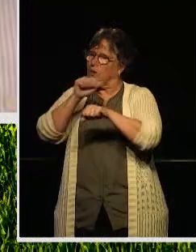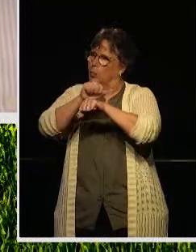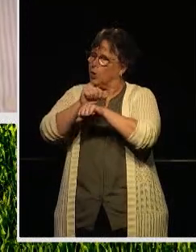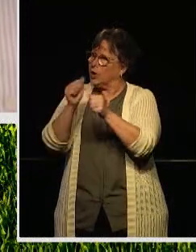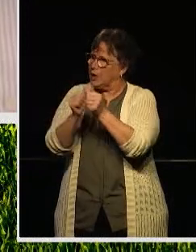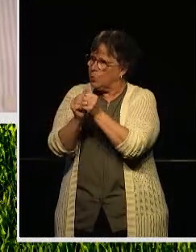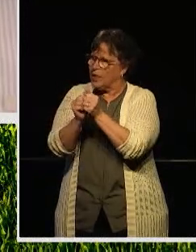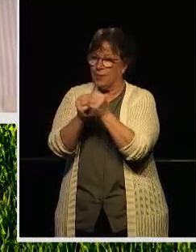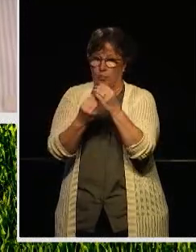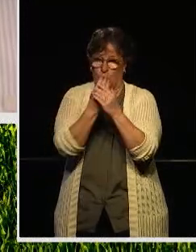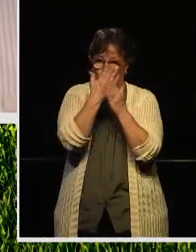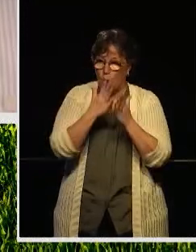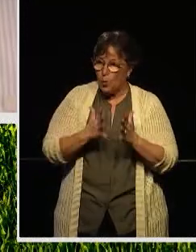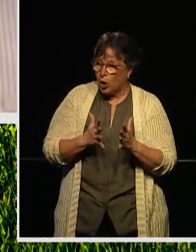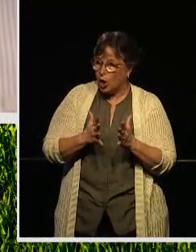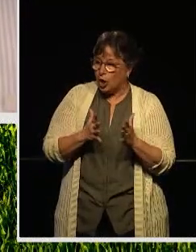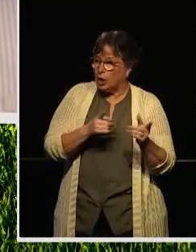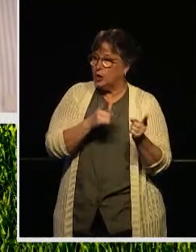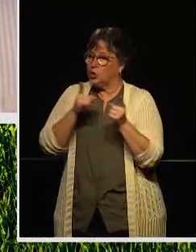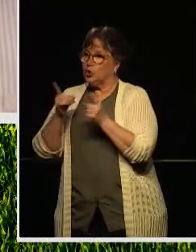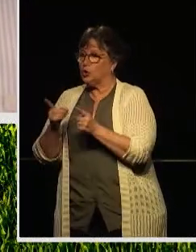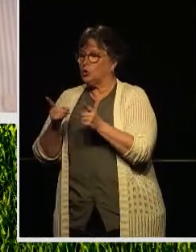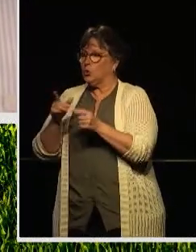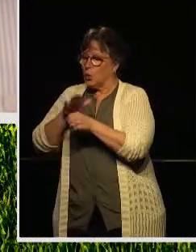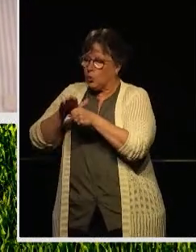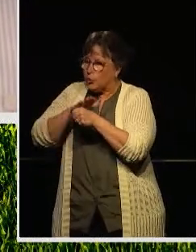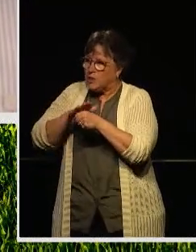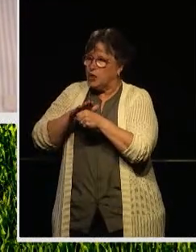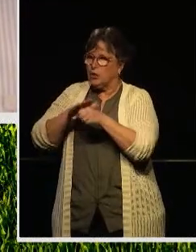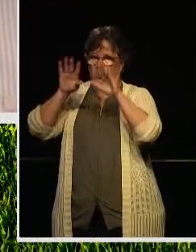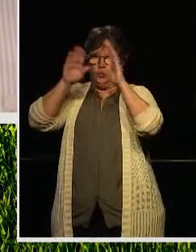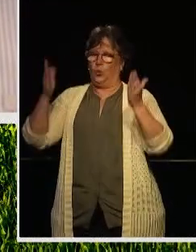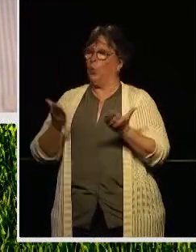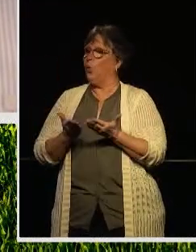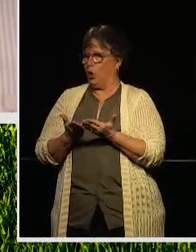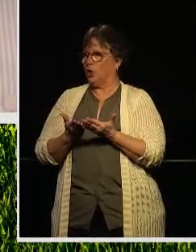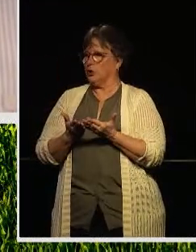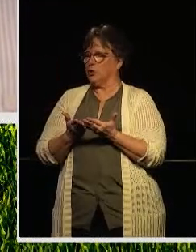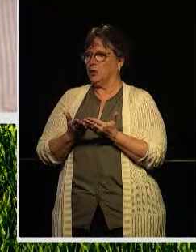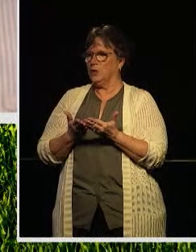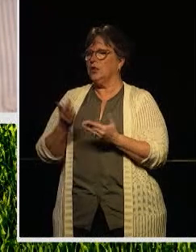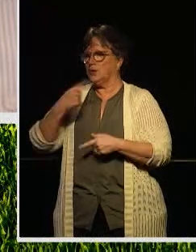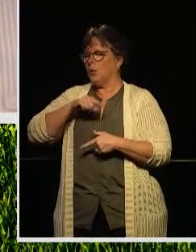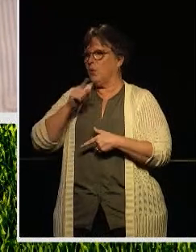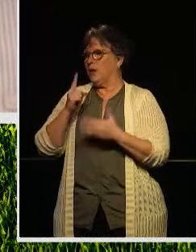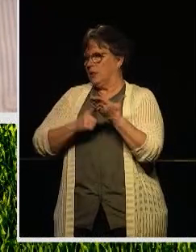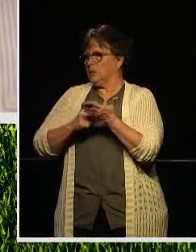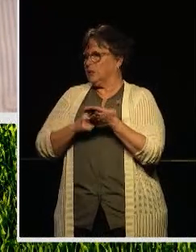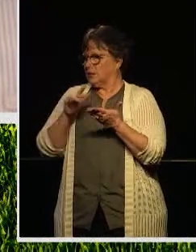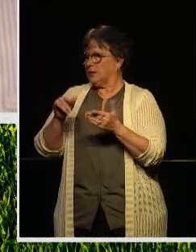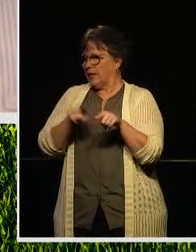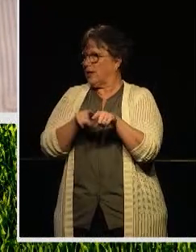the grower to more regional to more global view. So we're going to kind of touch on those things as well.